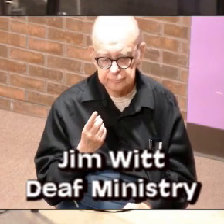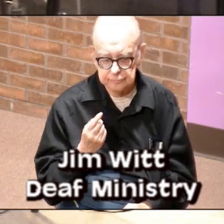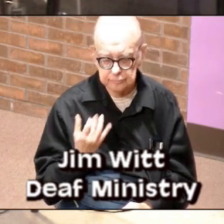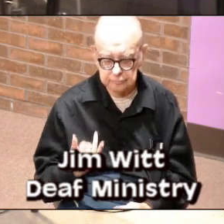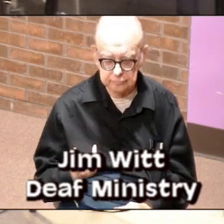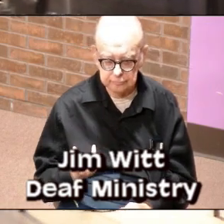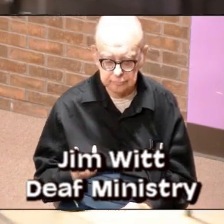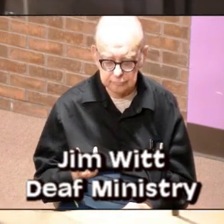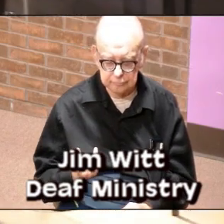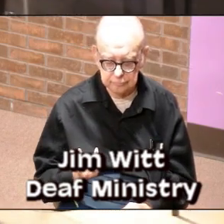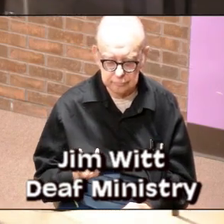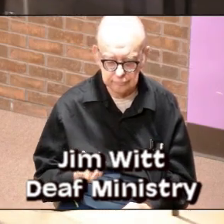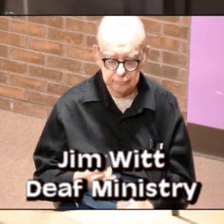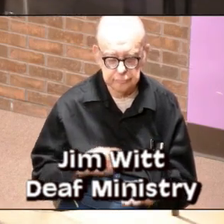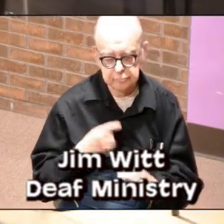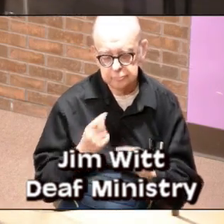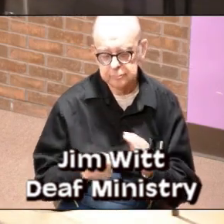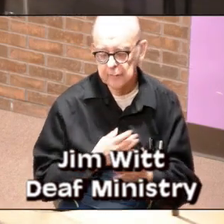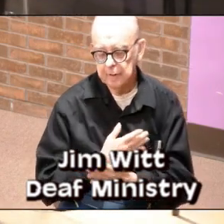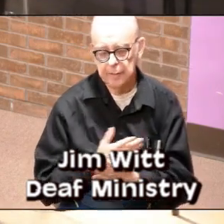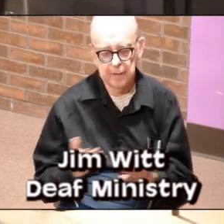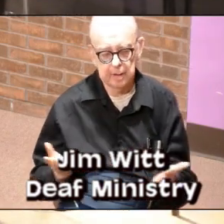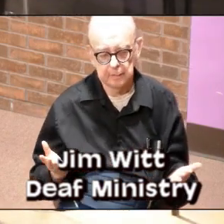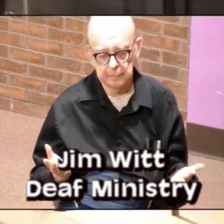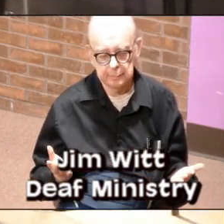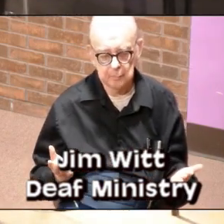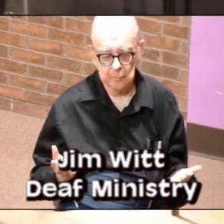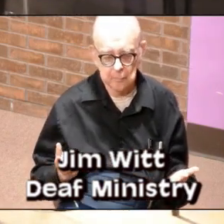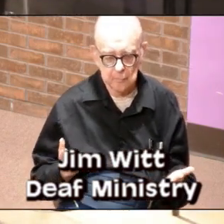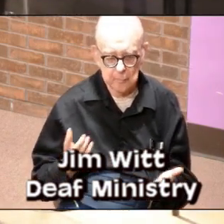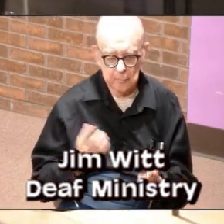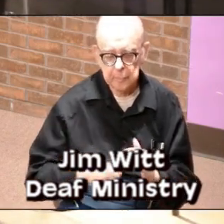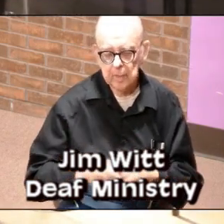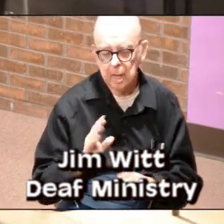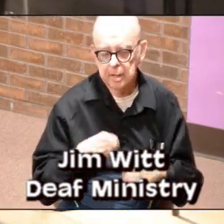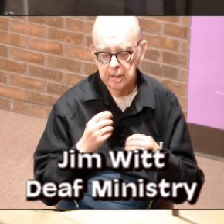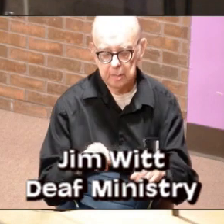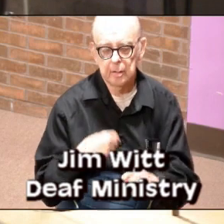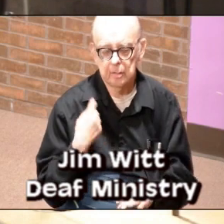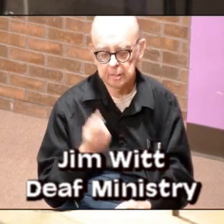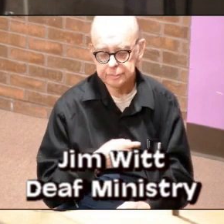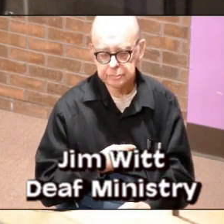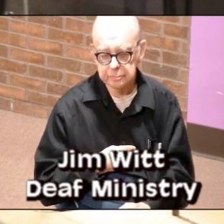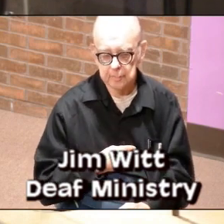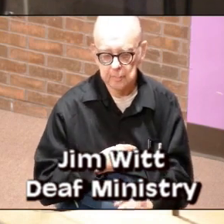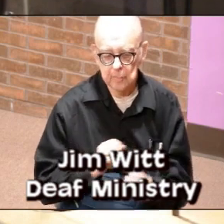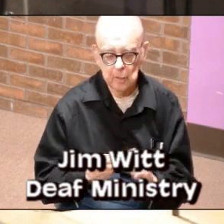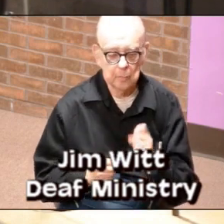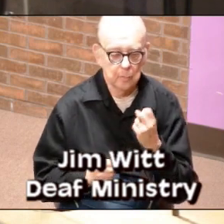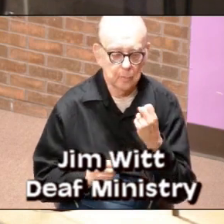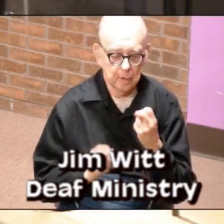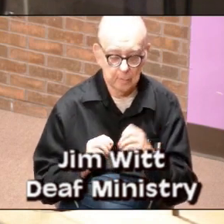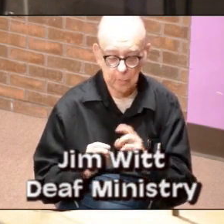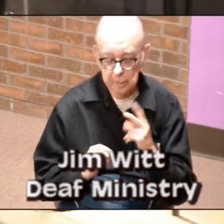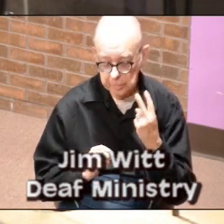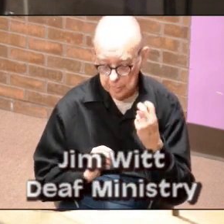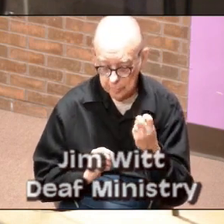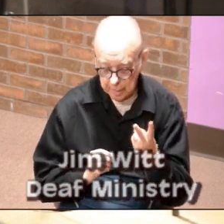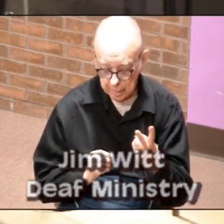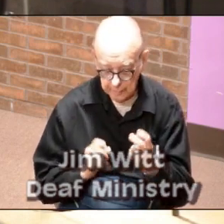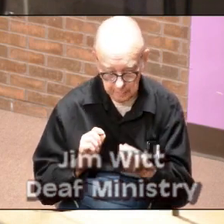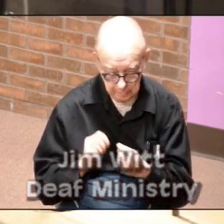and now we come to the climax of everything in what he's giving to us in point number 12.